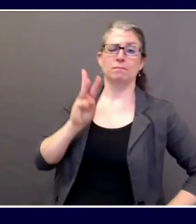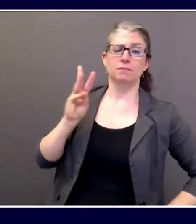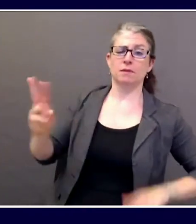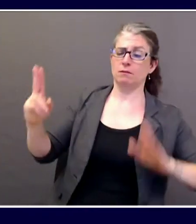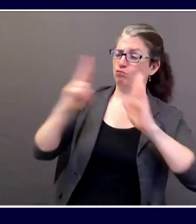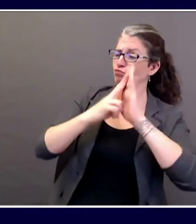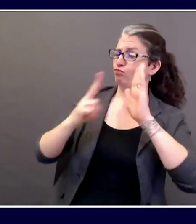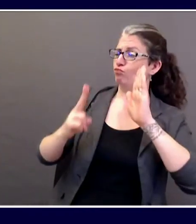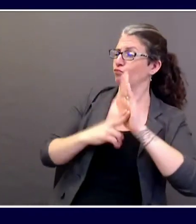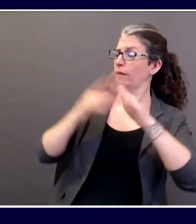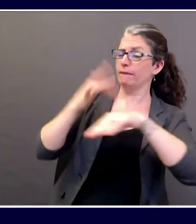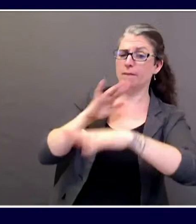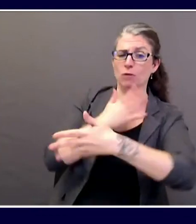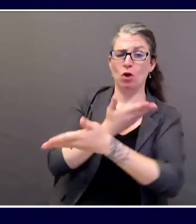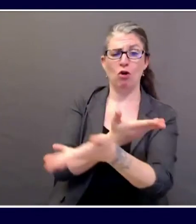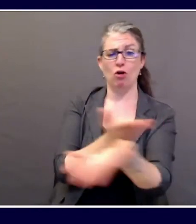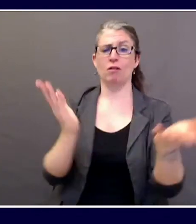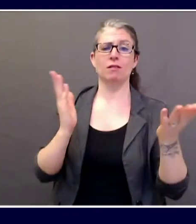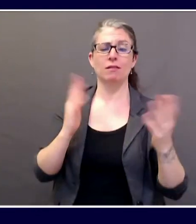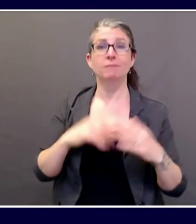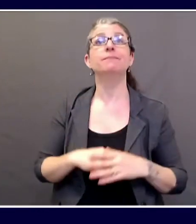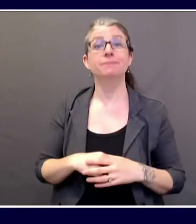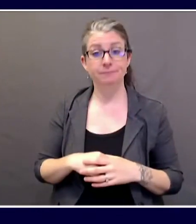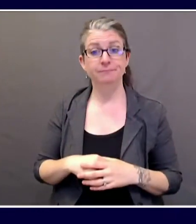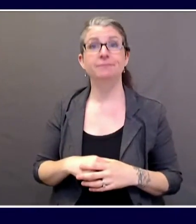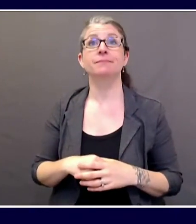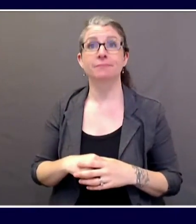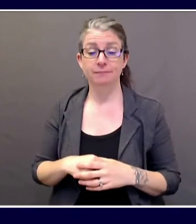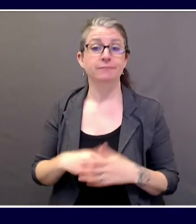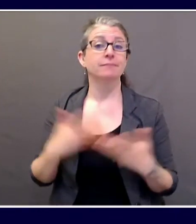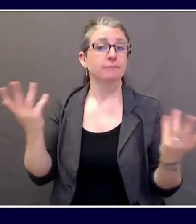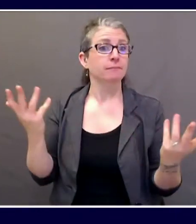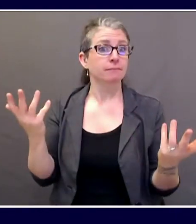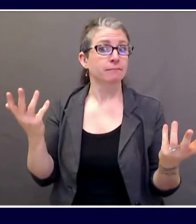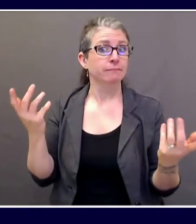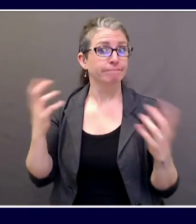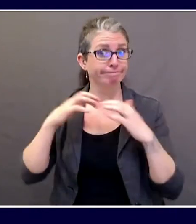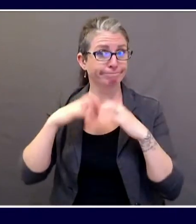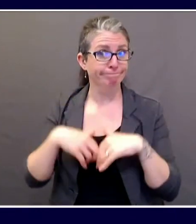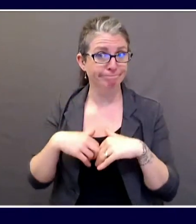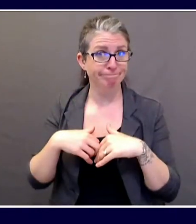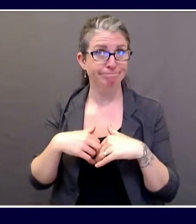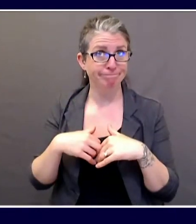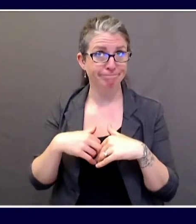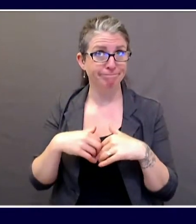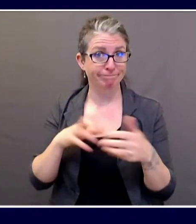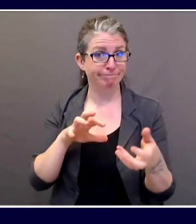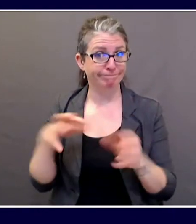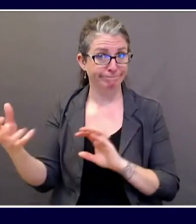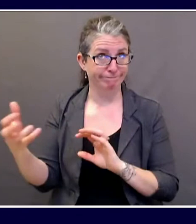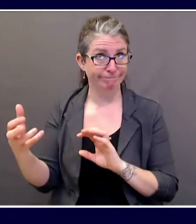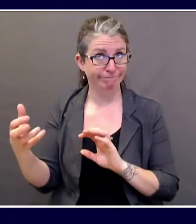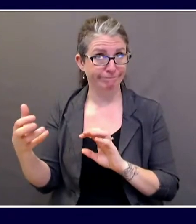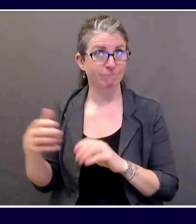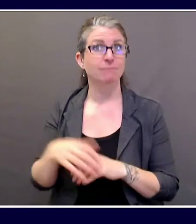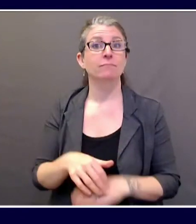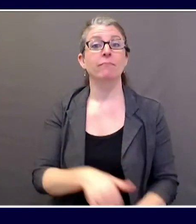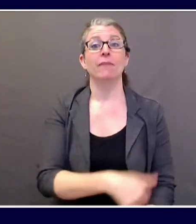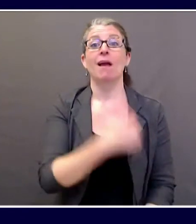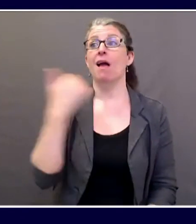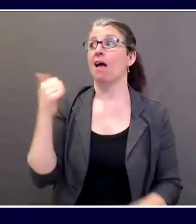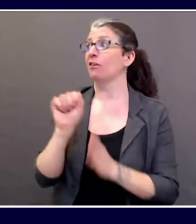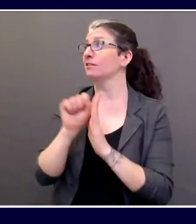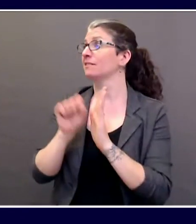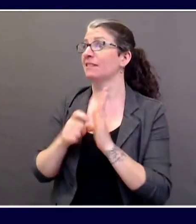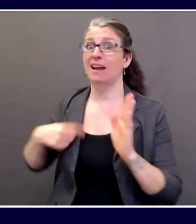50 states have had to figure out their own pathway. The majority of states, as far as I'm aware, 48 out of the 50 states